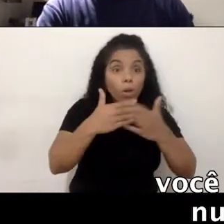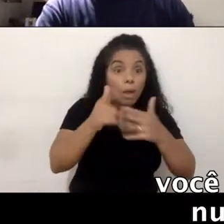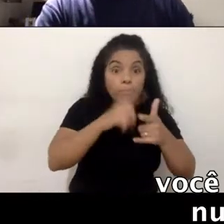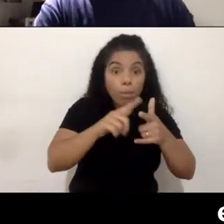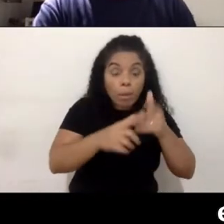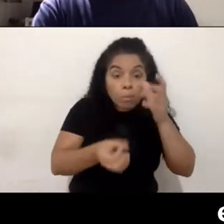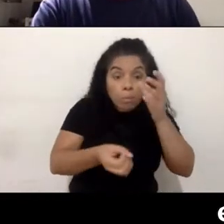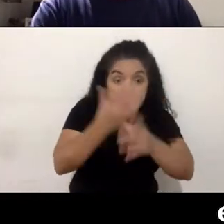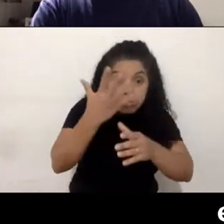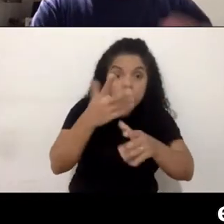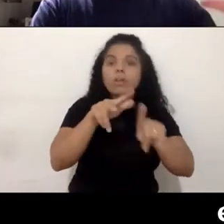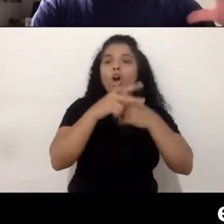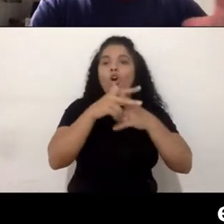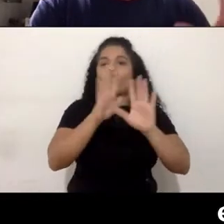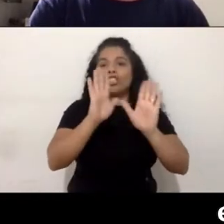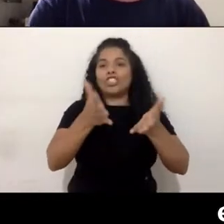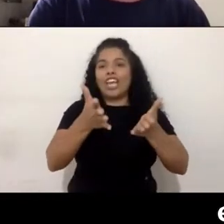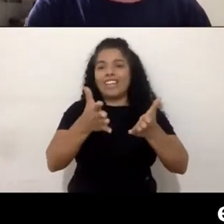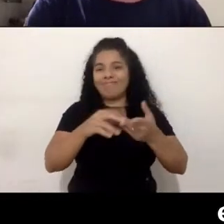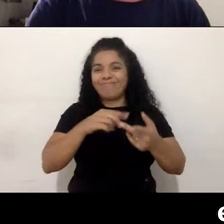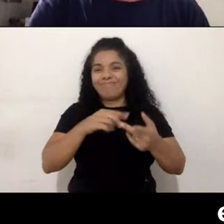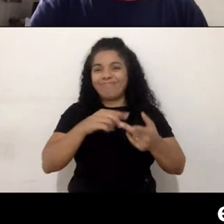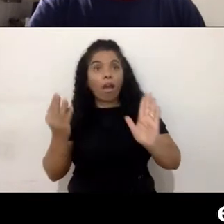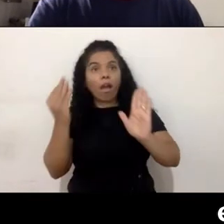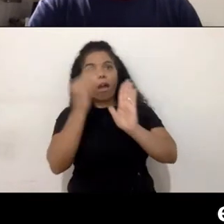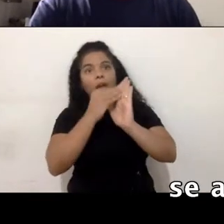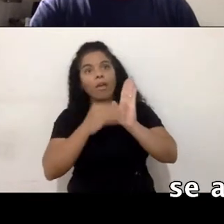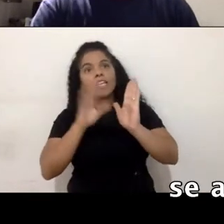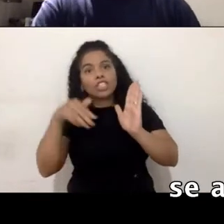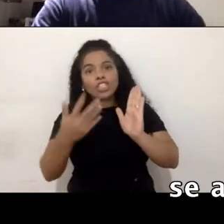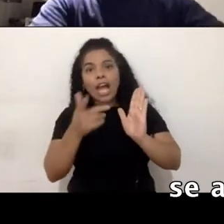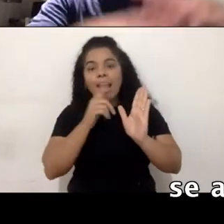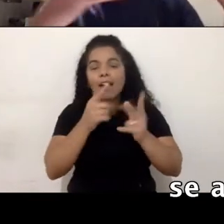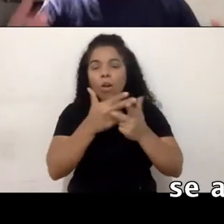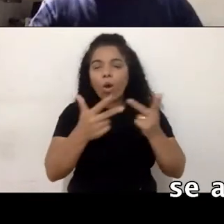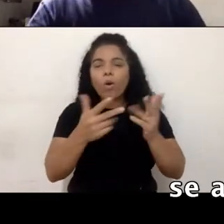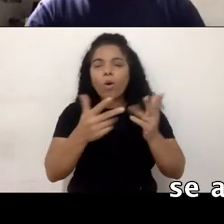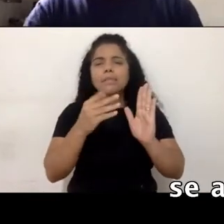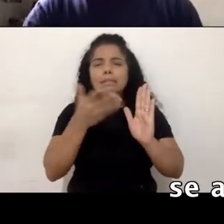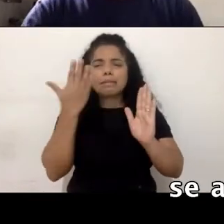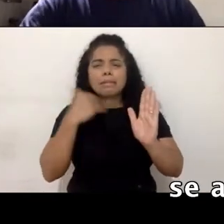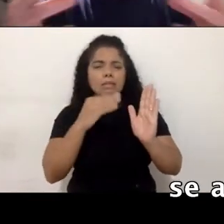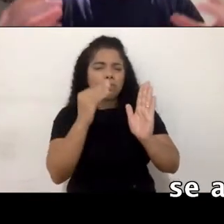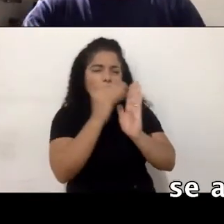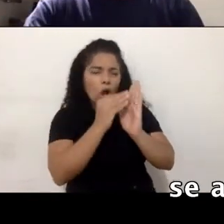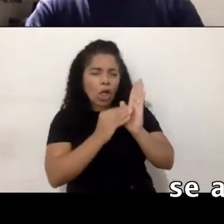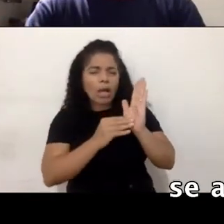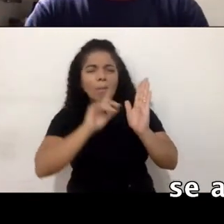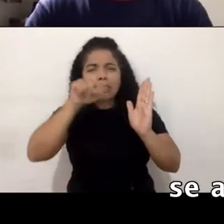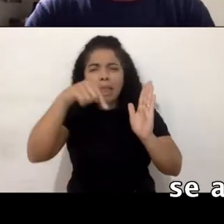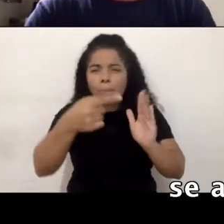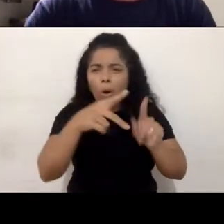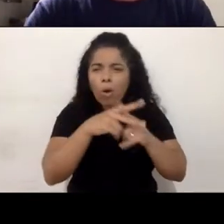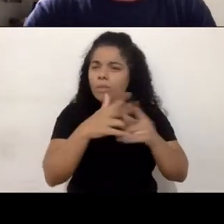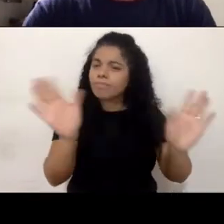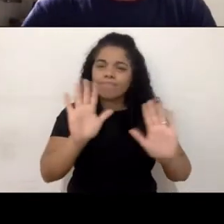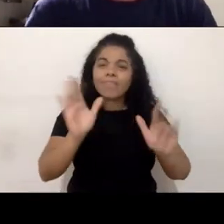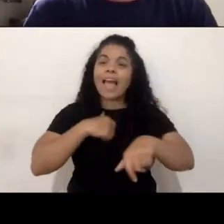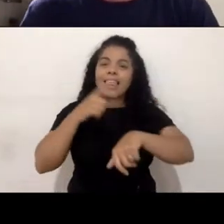have time, because it's very difficult to make those small improvements if you don't have these things all working very well.